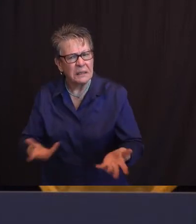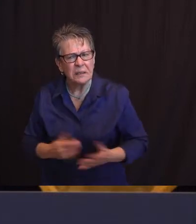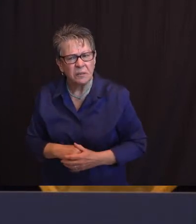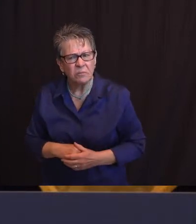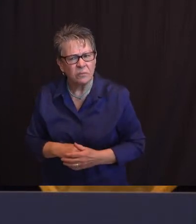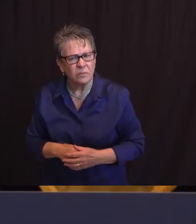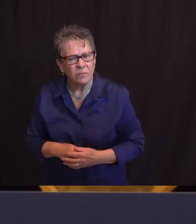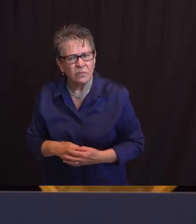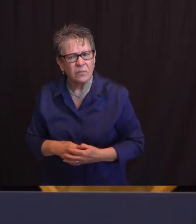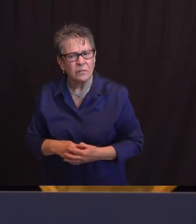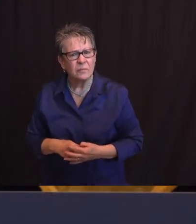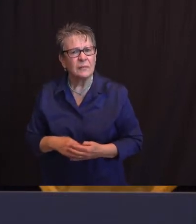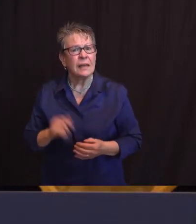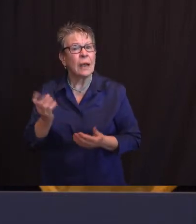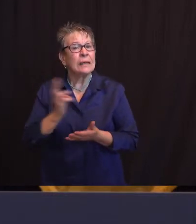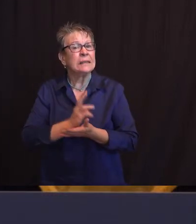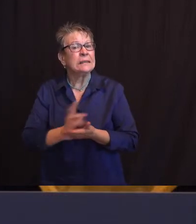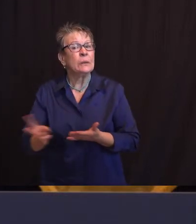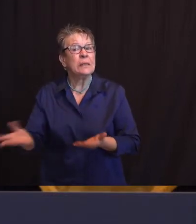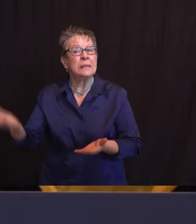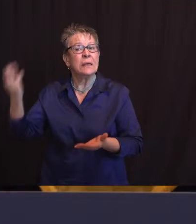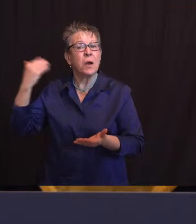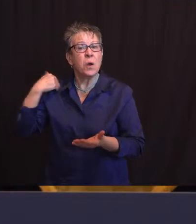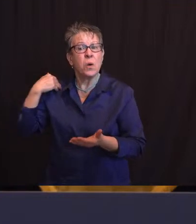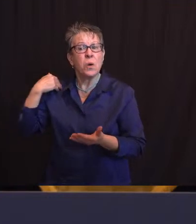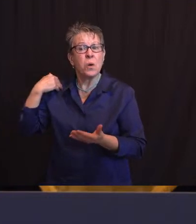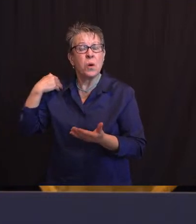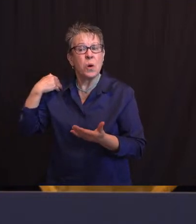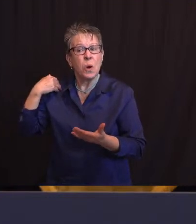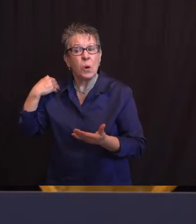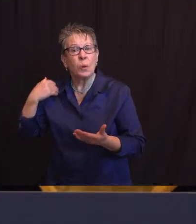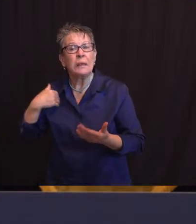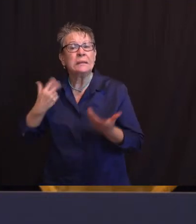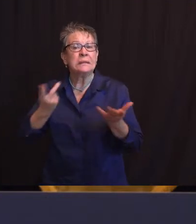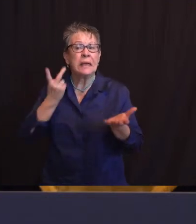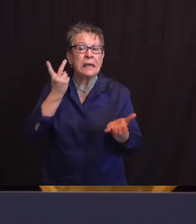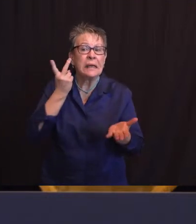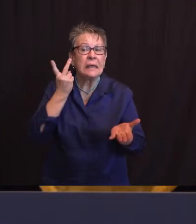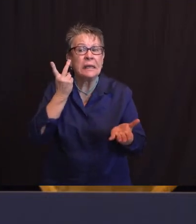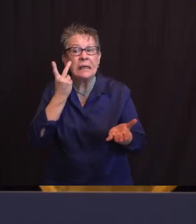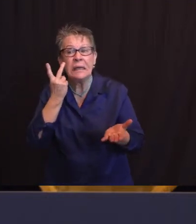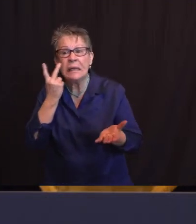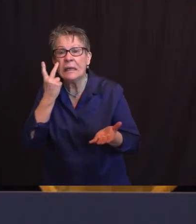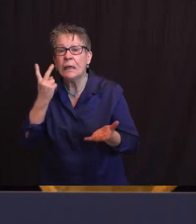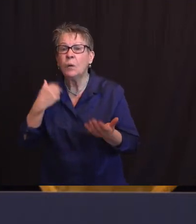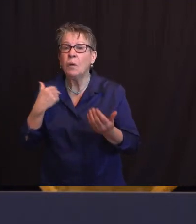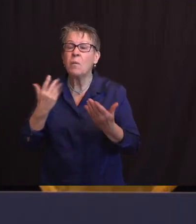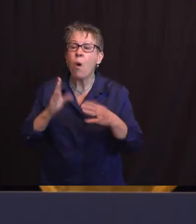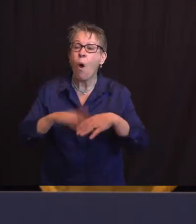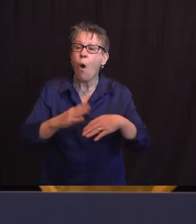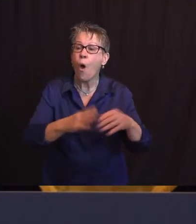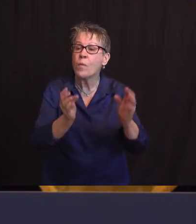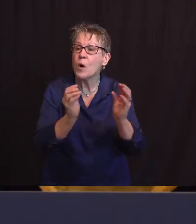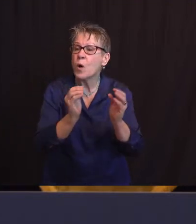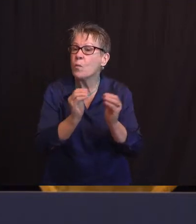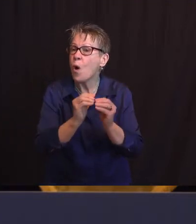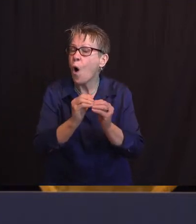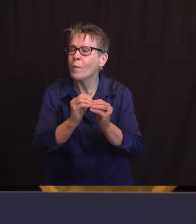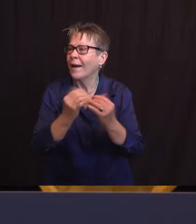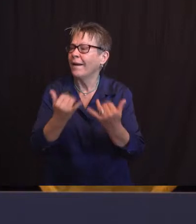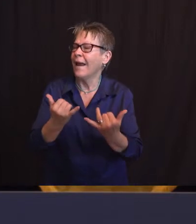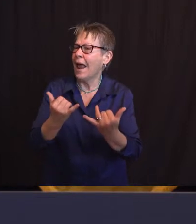we started saying, but for the variants, we'd be taking more steps more aggressively sooner, and I think you're seeing that play